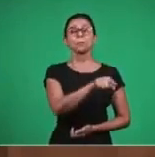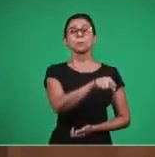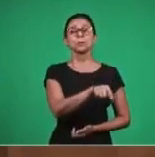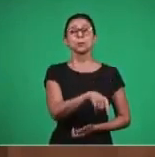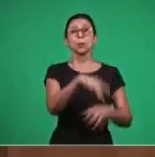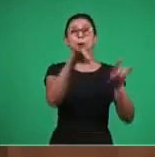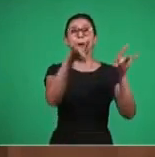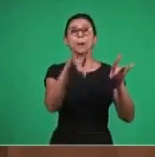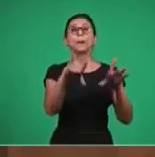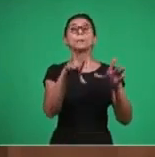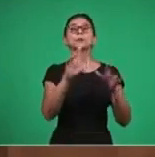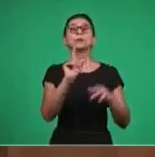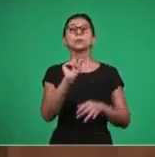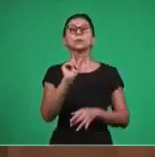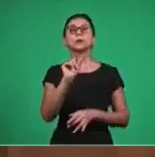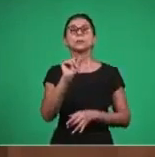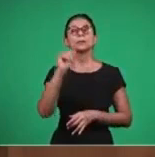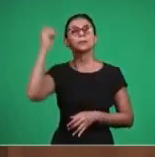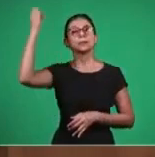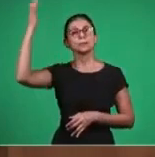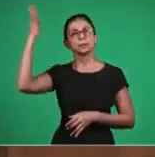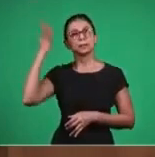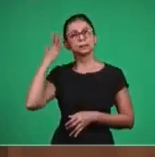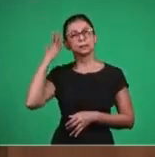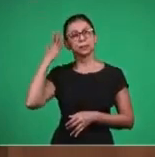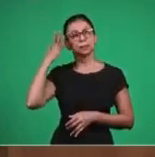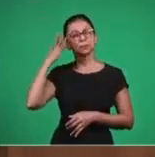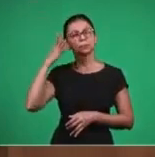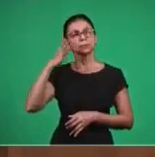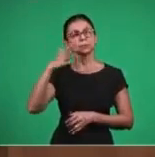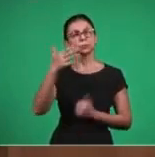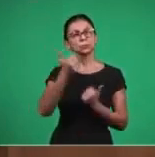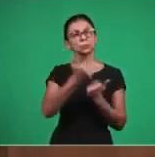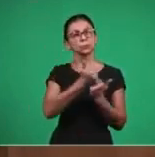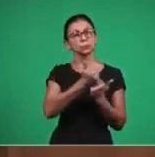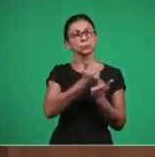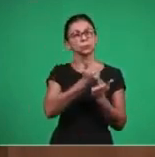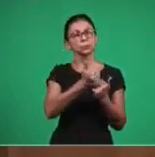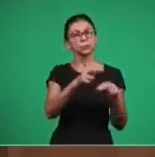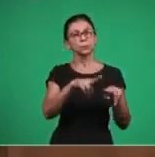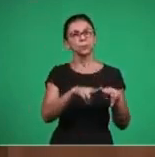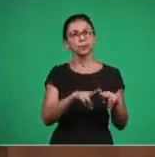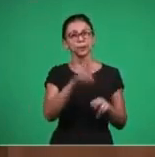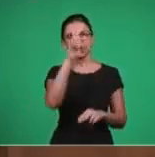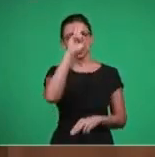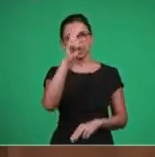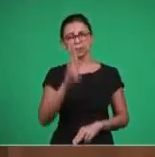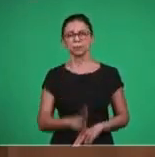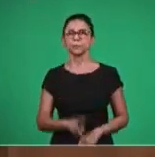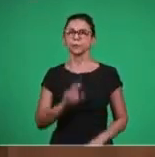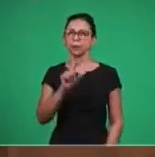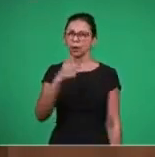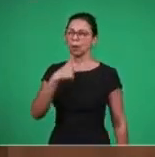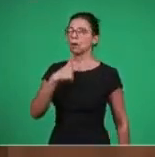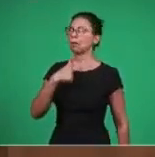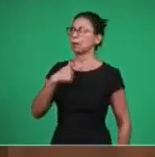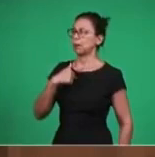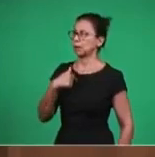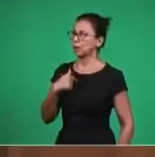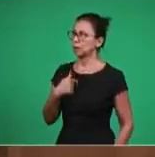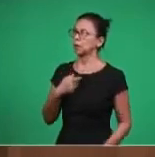revelation and exchange it for human reason? So then he's saying the following. I bought a